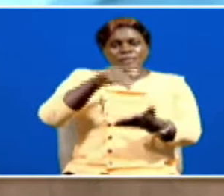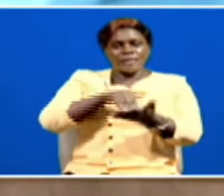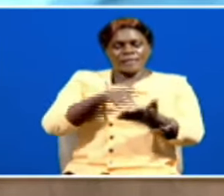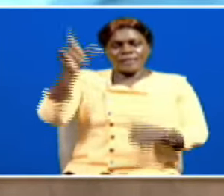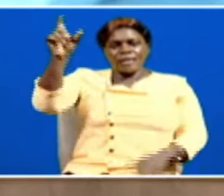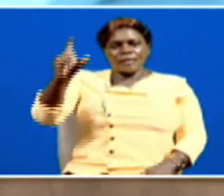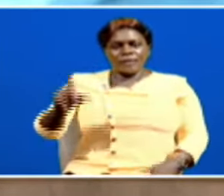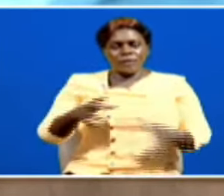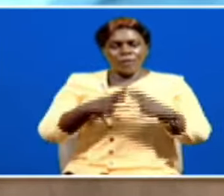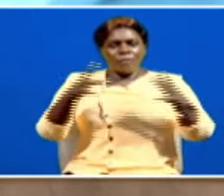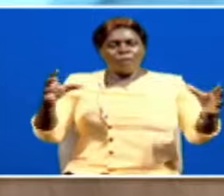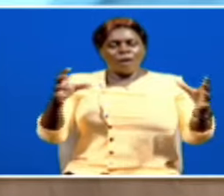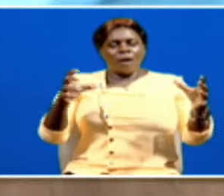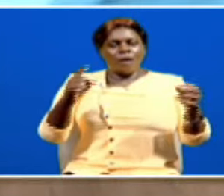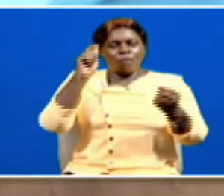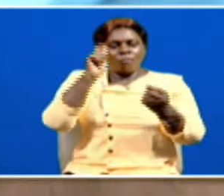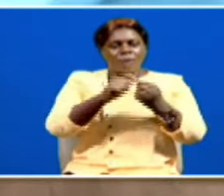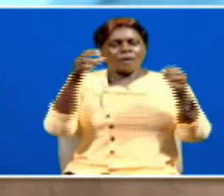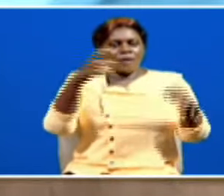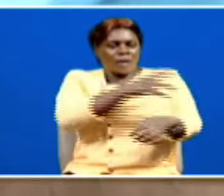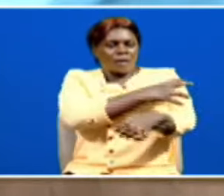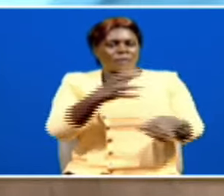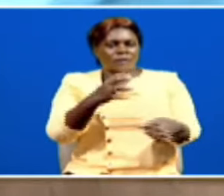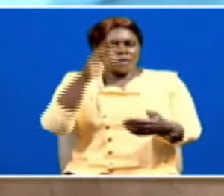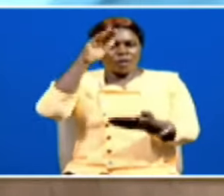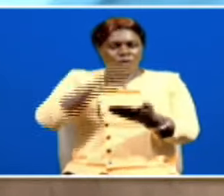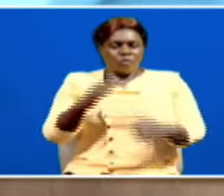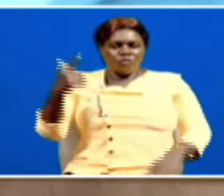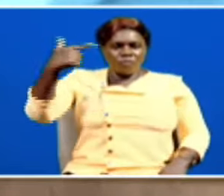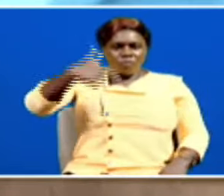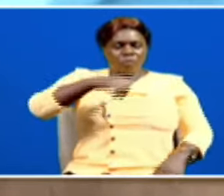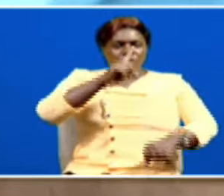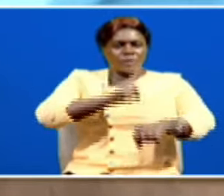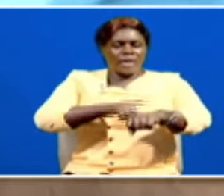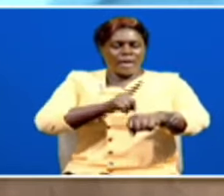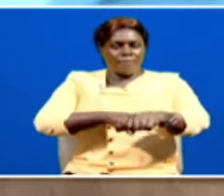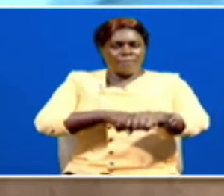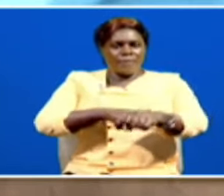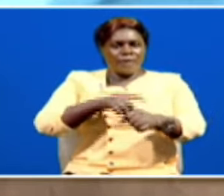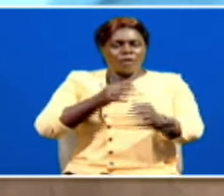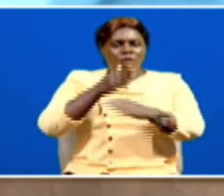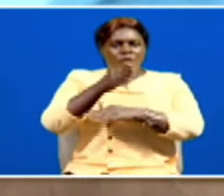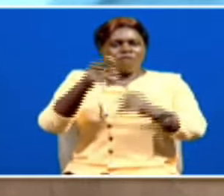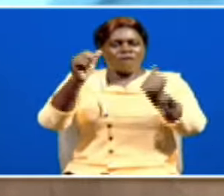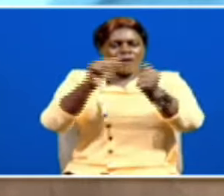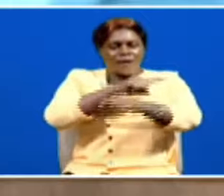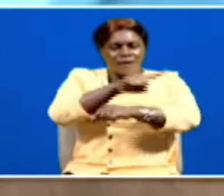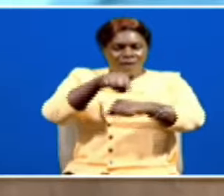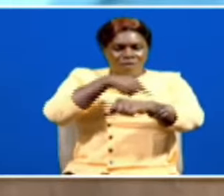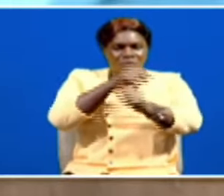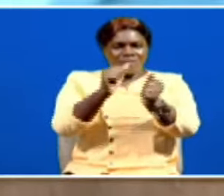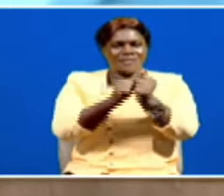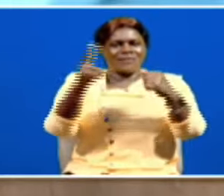The expanded laboratory capacity will cut down jet fuel testing time by more than 17 hours.